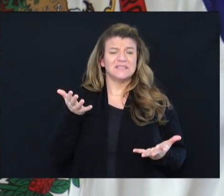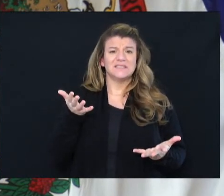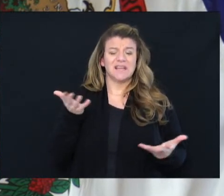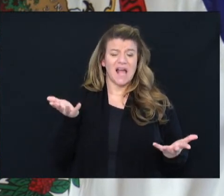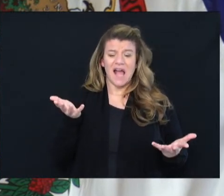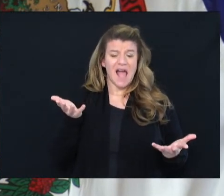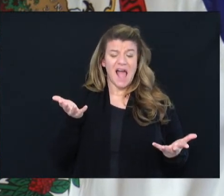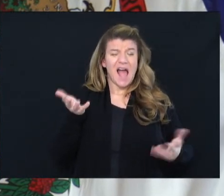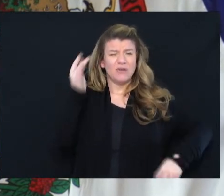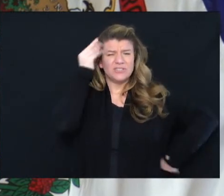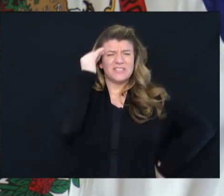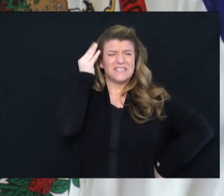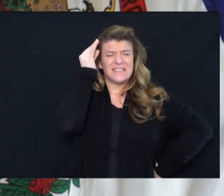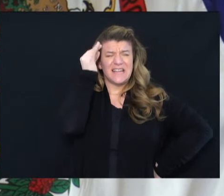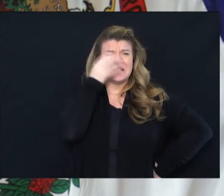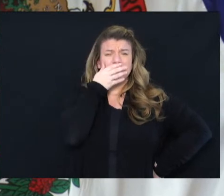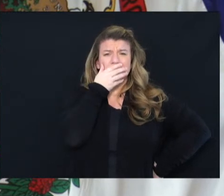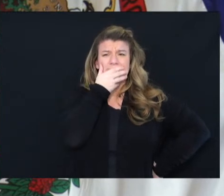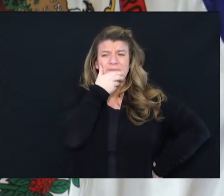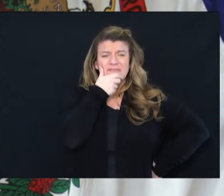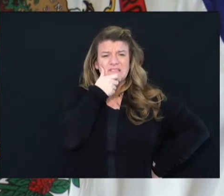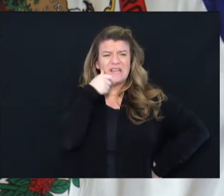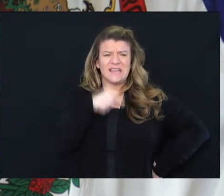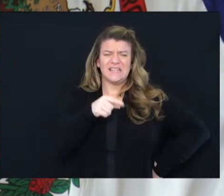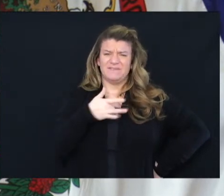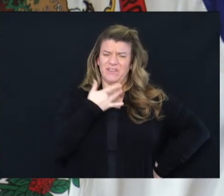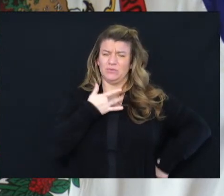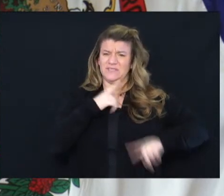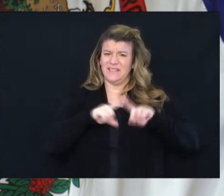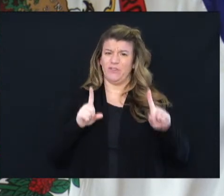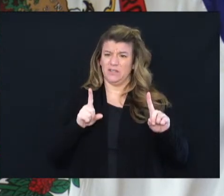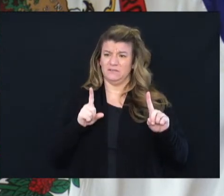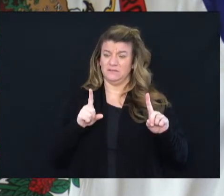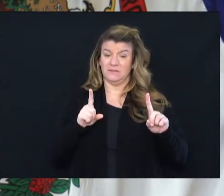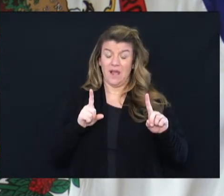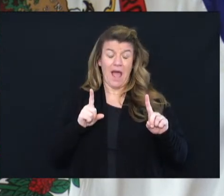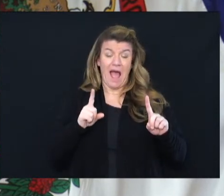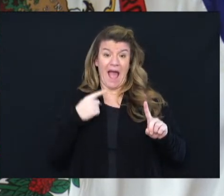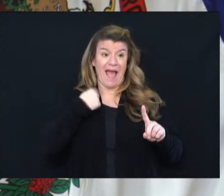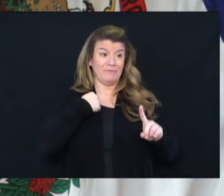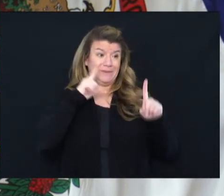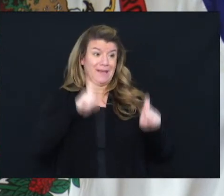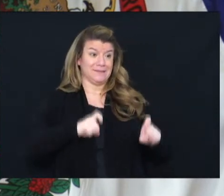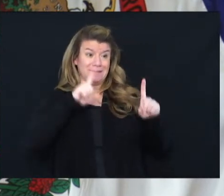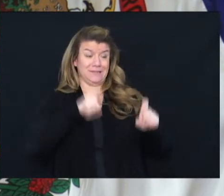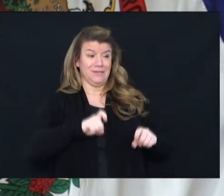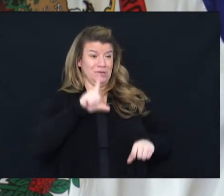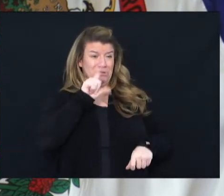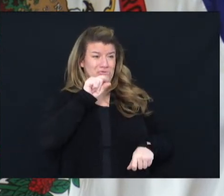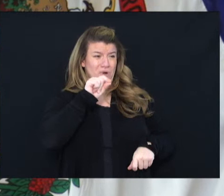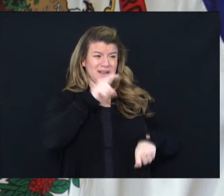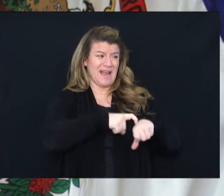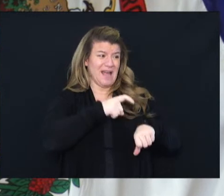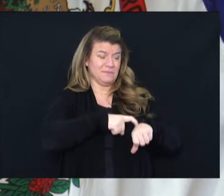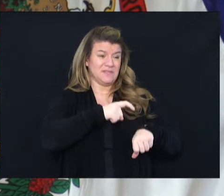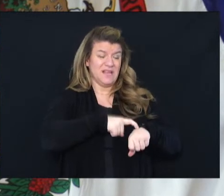I was just thinking, for crying out loud, this feels different. I've been tested about 20 times, and this feels really